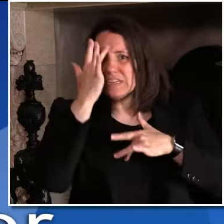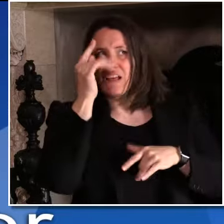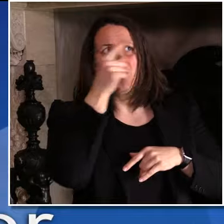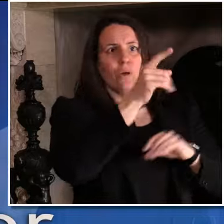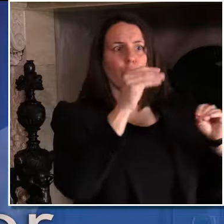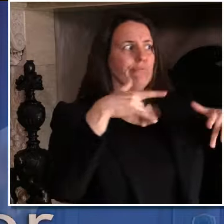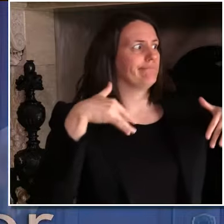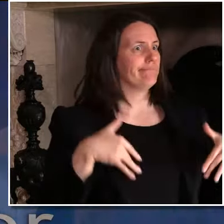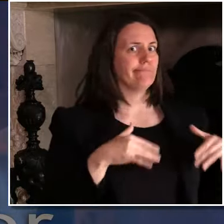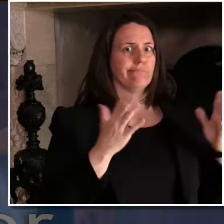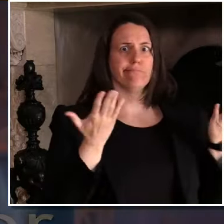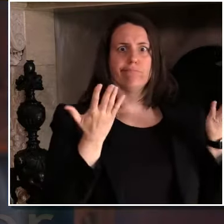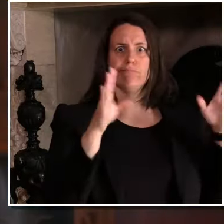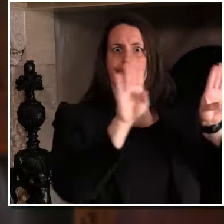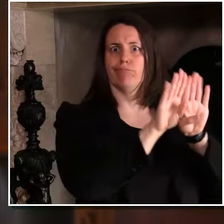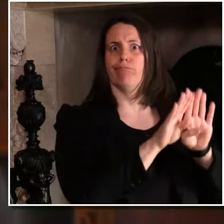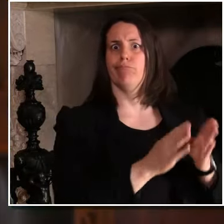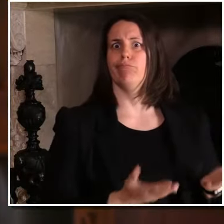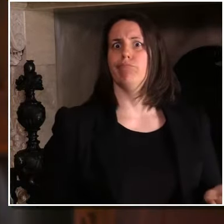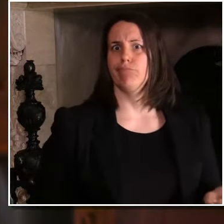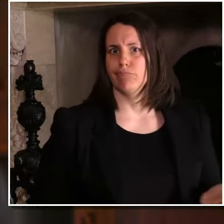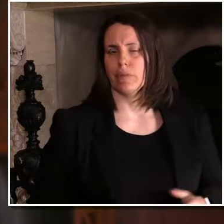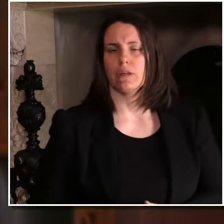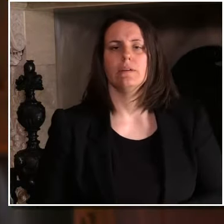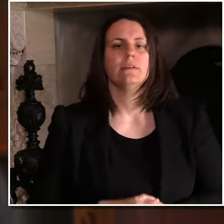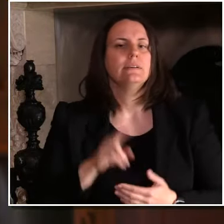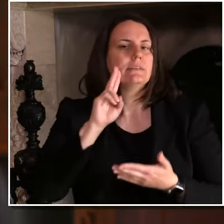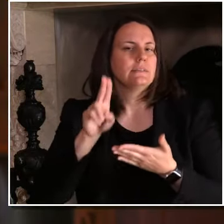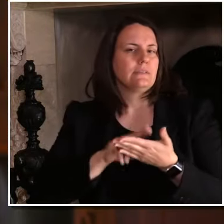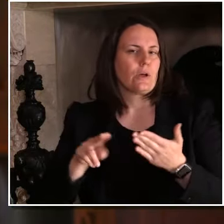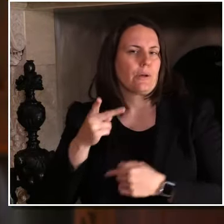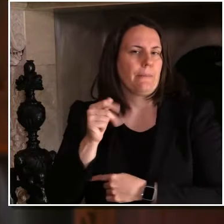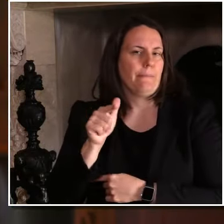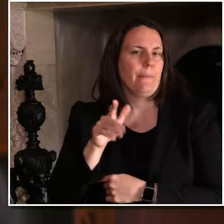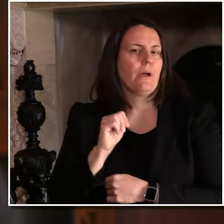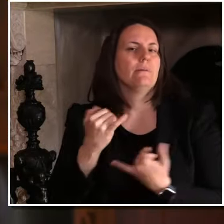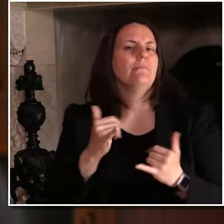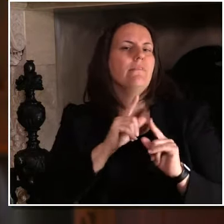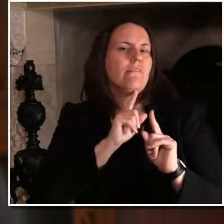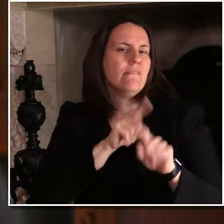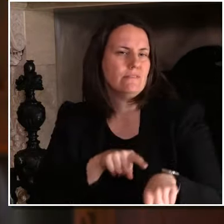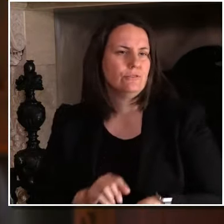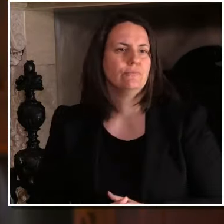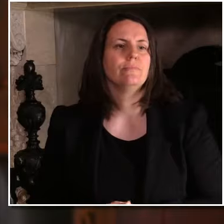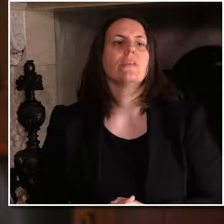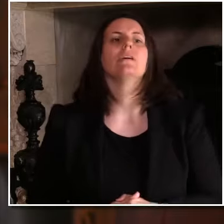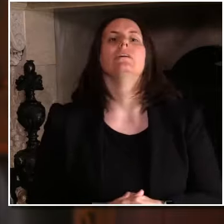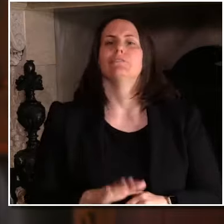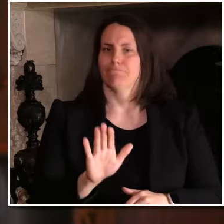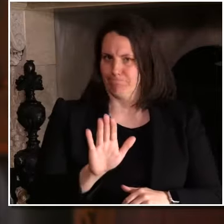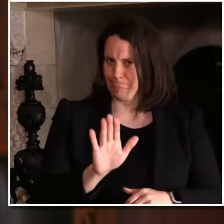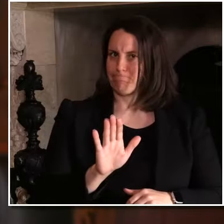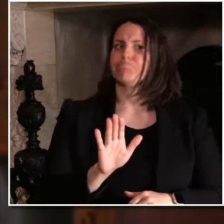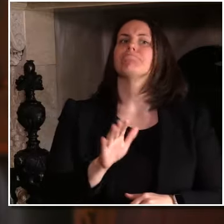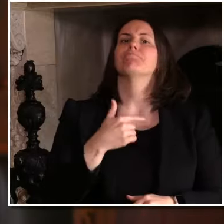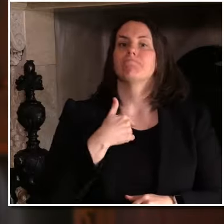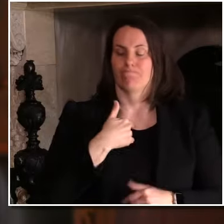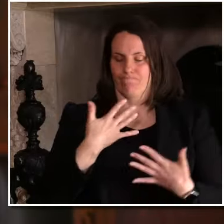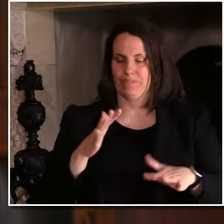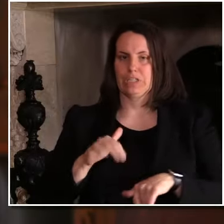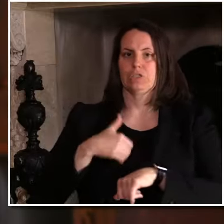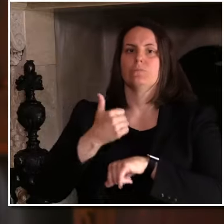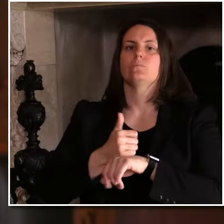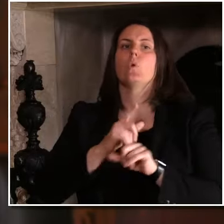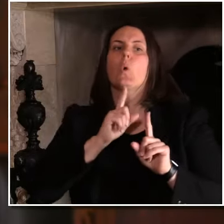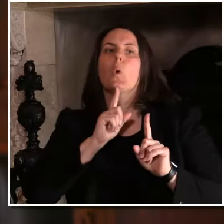Yeah, so the governor and I did sign an order today for an alternate care facility on state